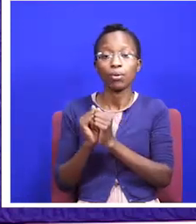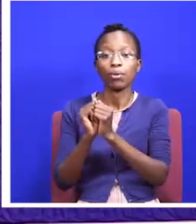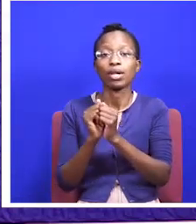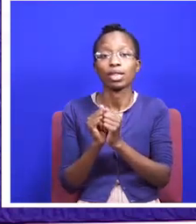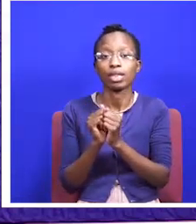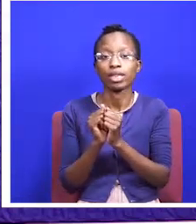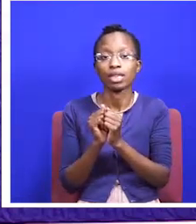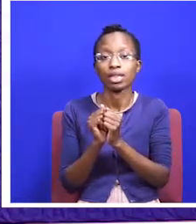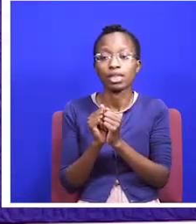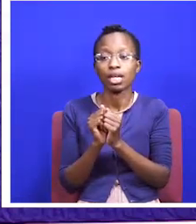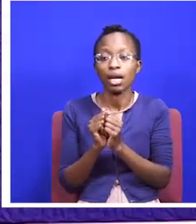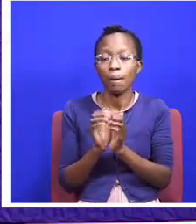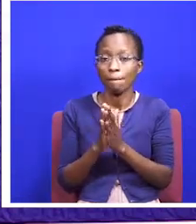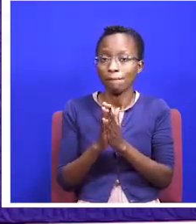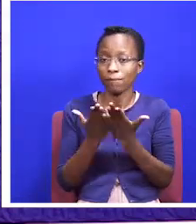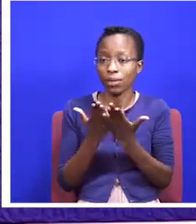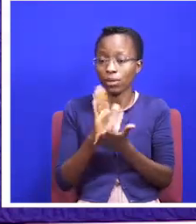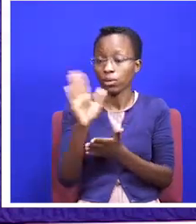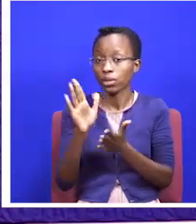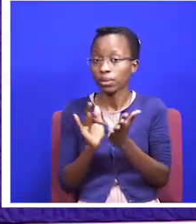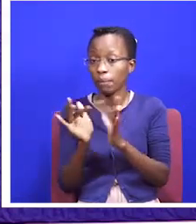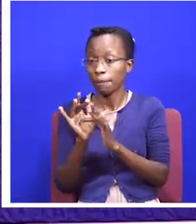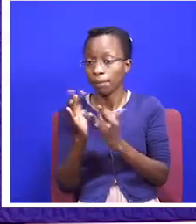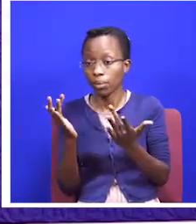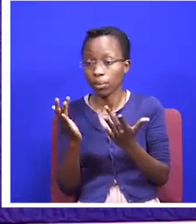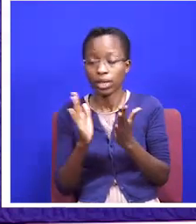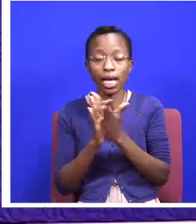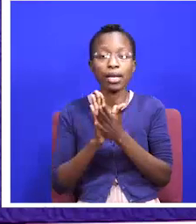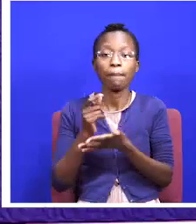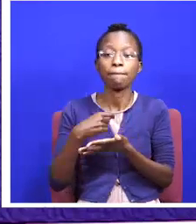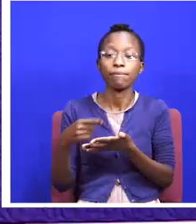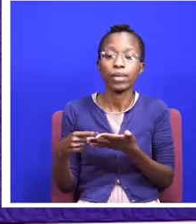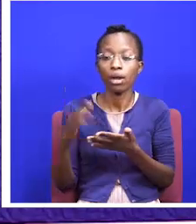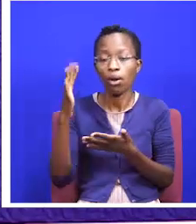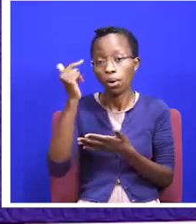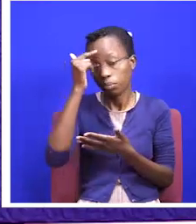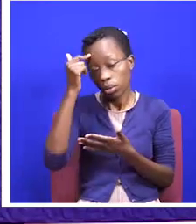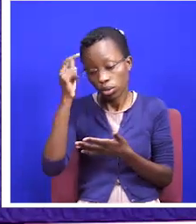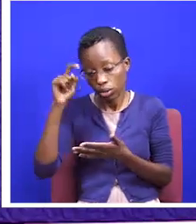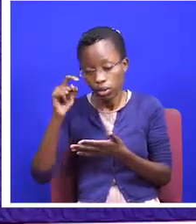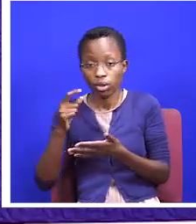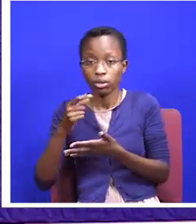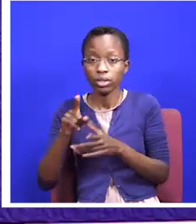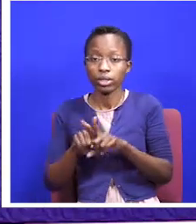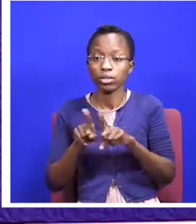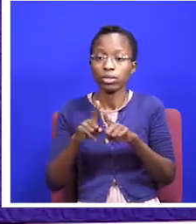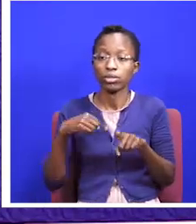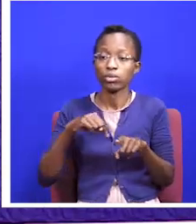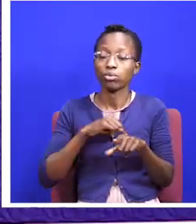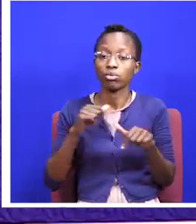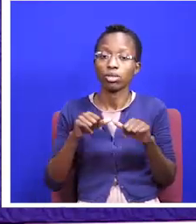today. So I hope you're ready with your notebook, your Bible, and your